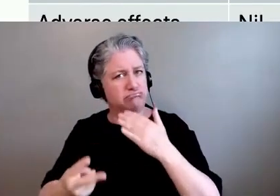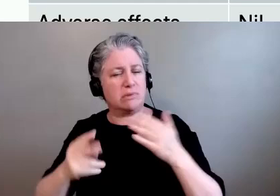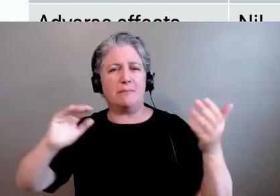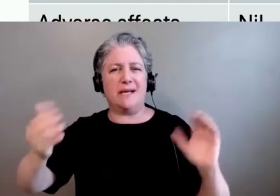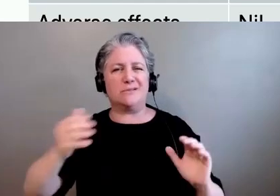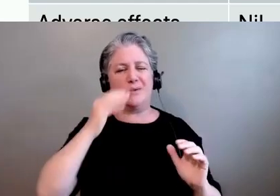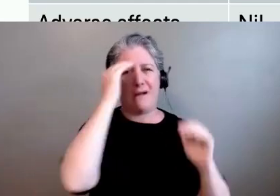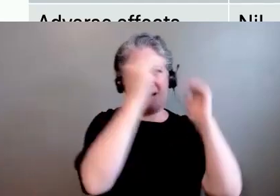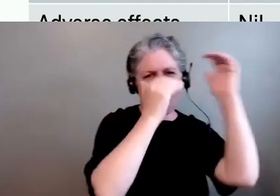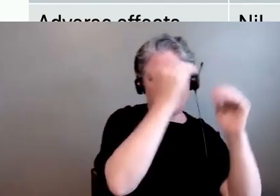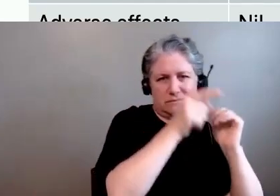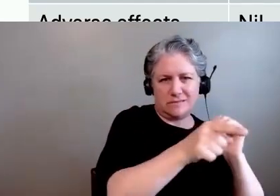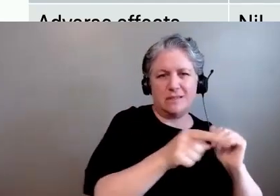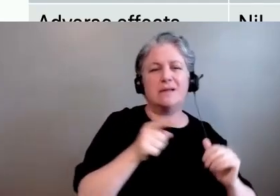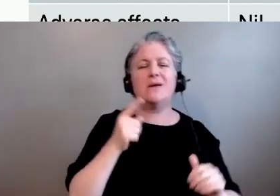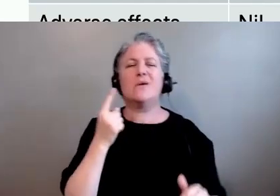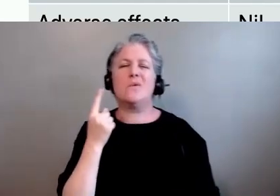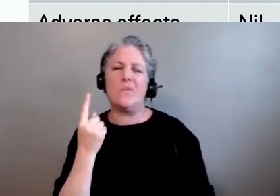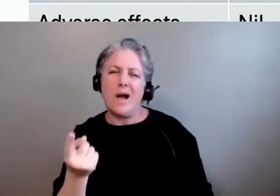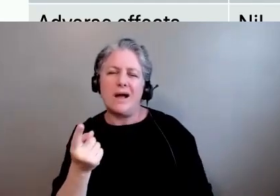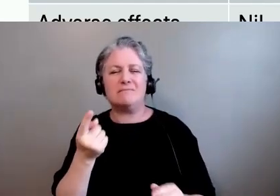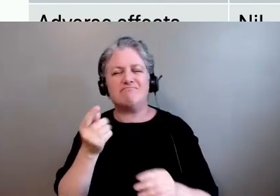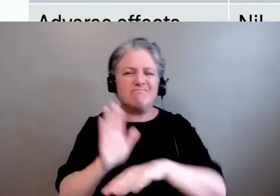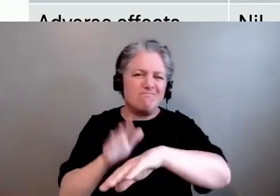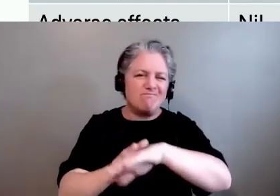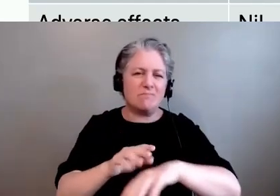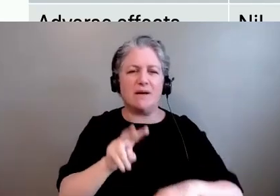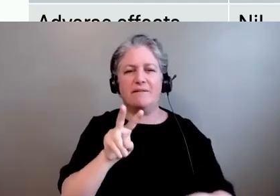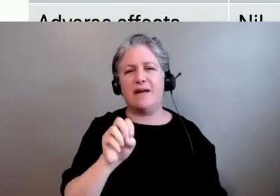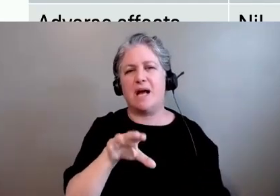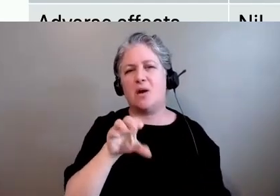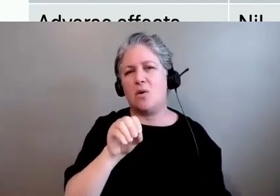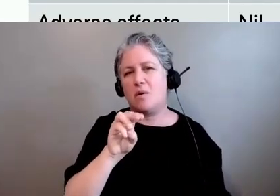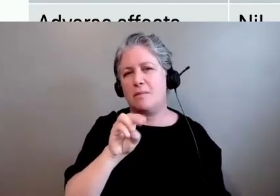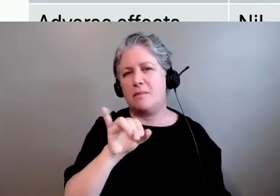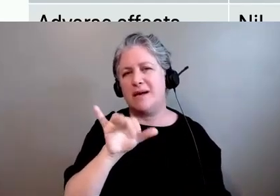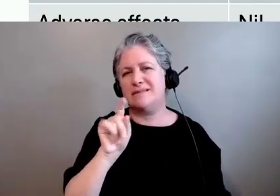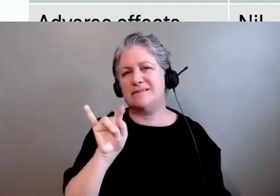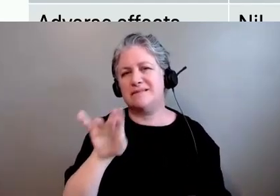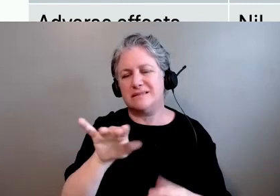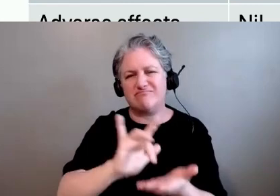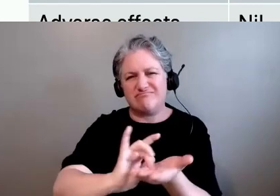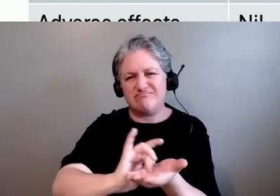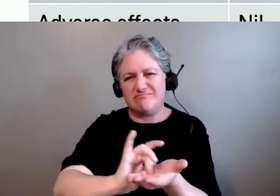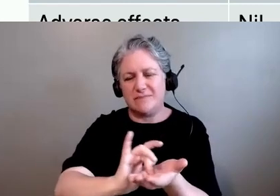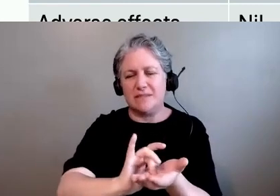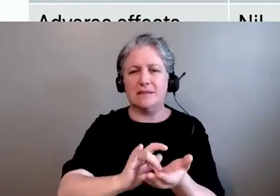Just a brief word about vancomycin, specifically for treating IBD associated with PSC, because it is such, a hot topic in the world of